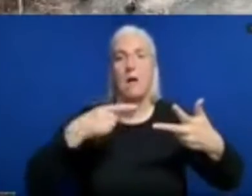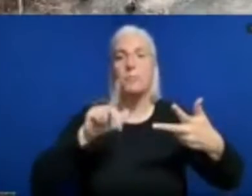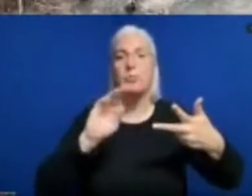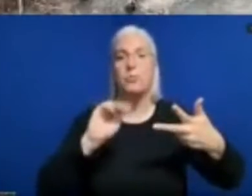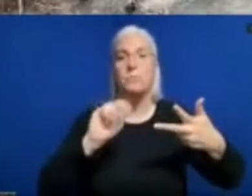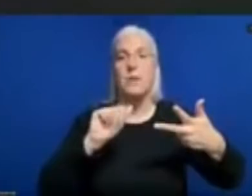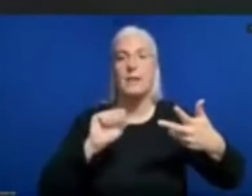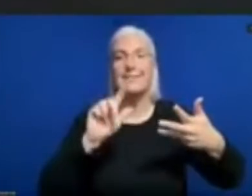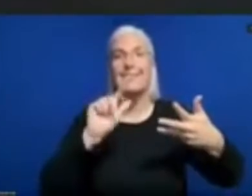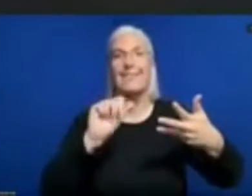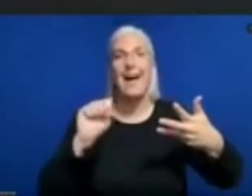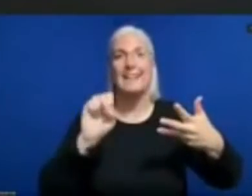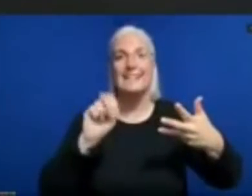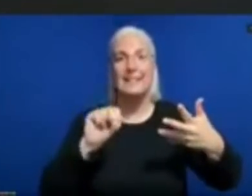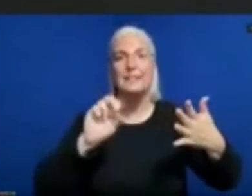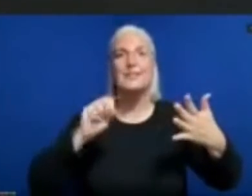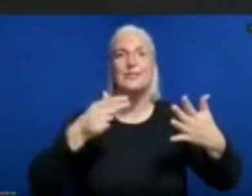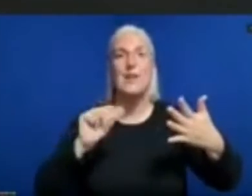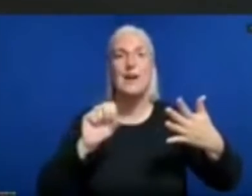or warnings.